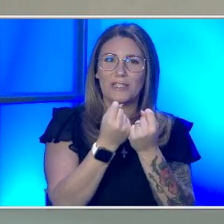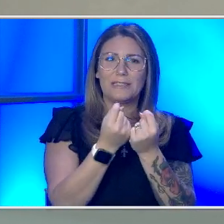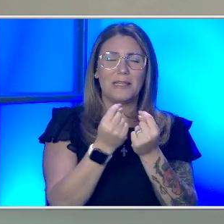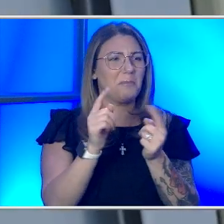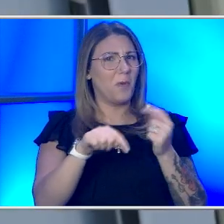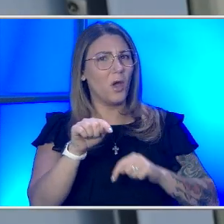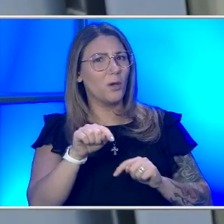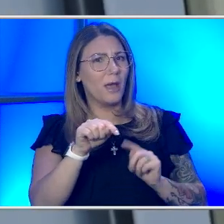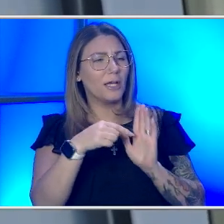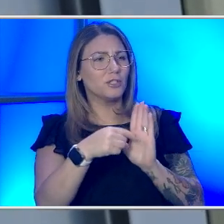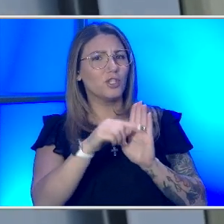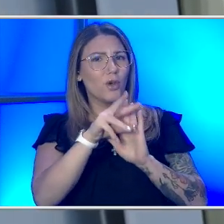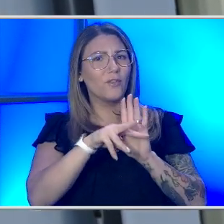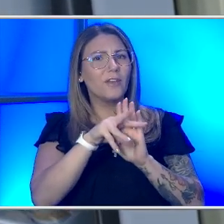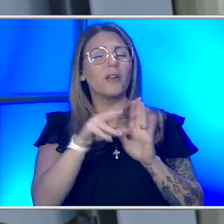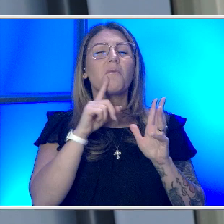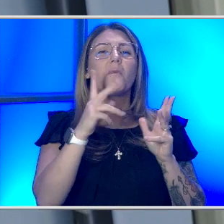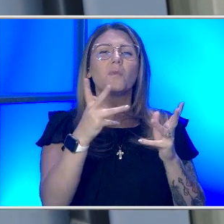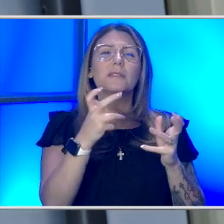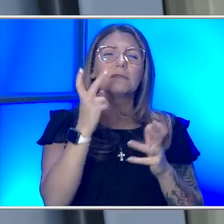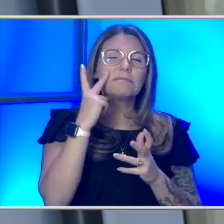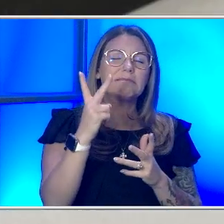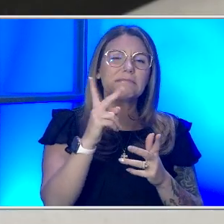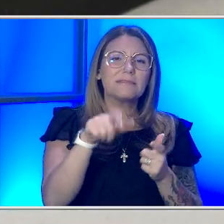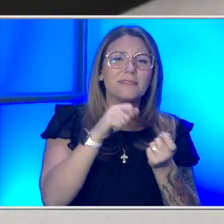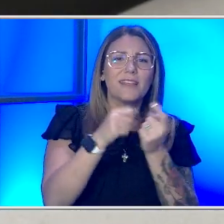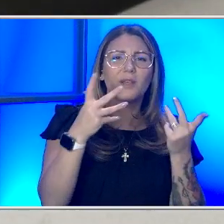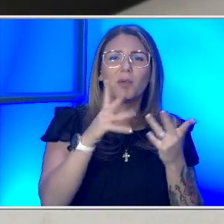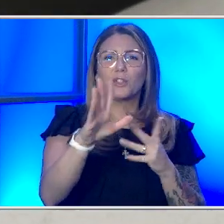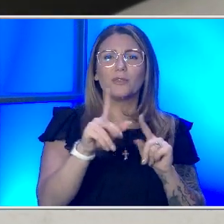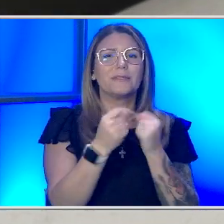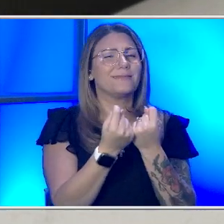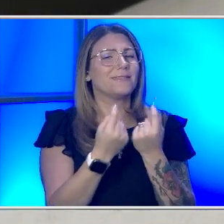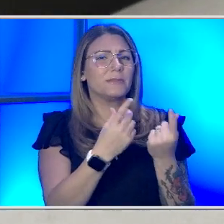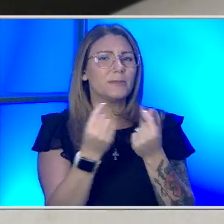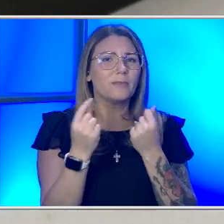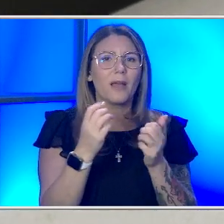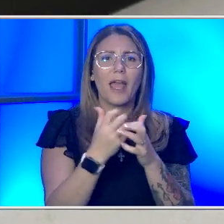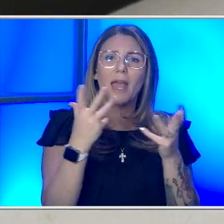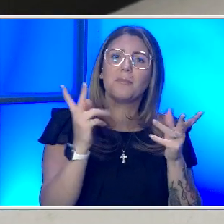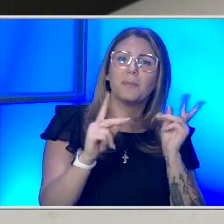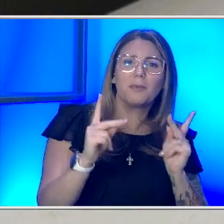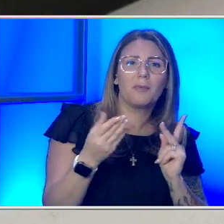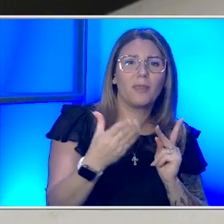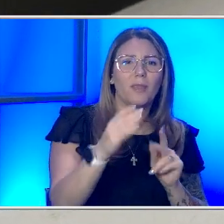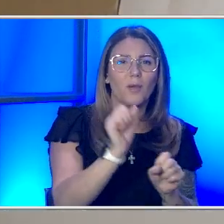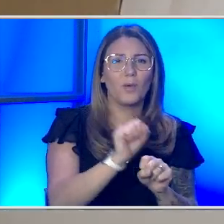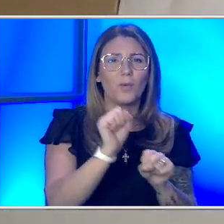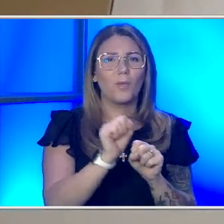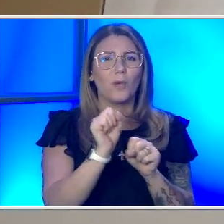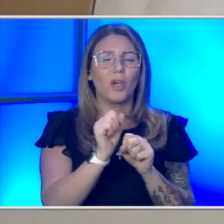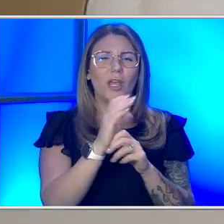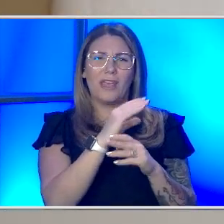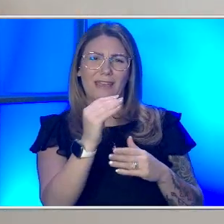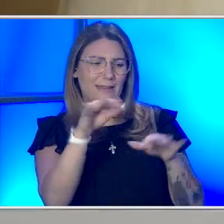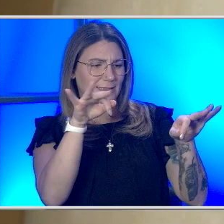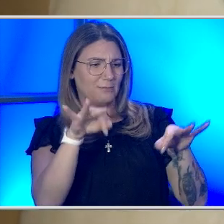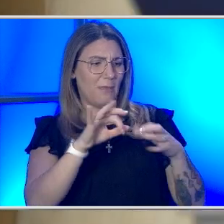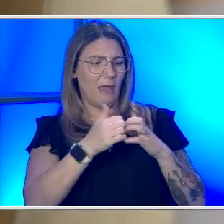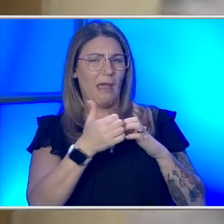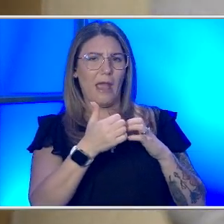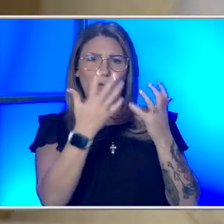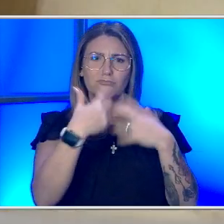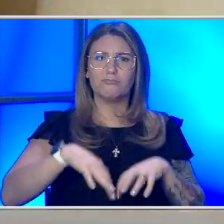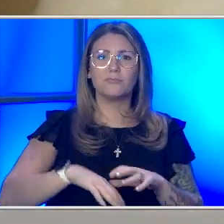want to know exactly what your team does, how many people are up there working, kind of shine the light on how this all works. Sure. So I am a transfusion